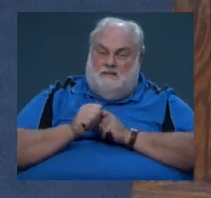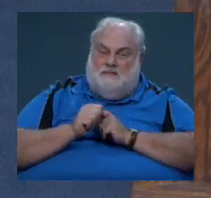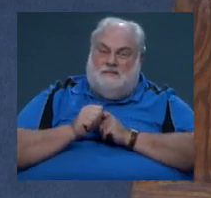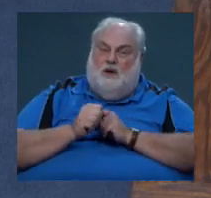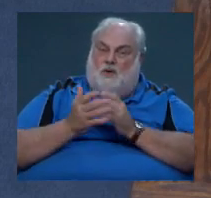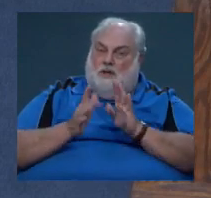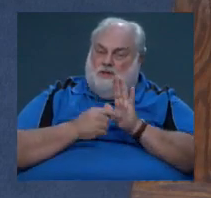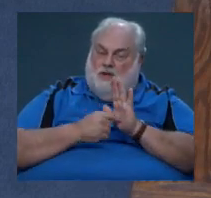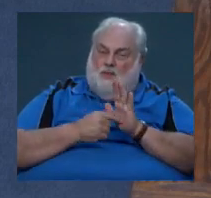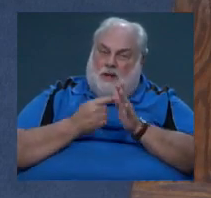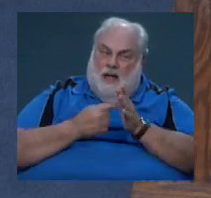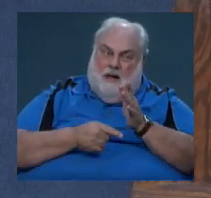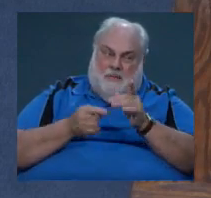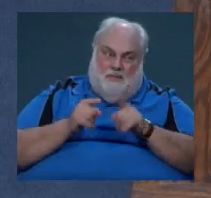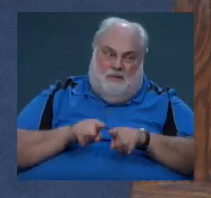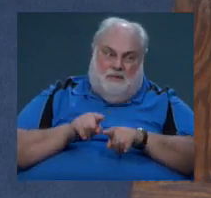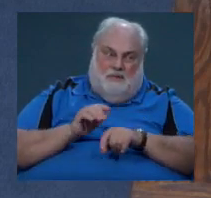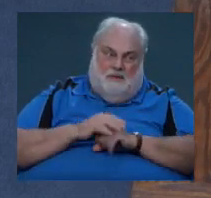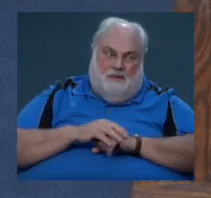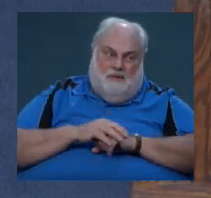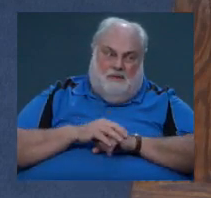lots.